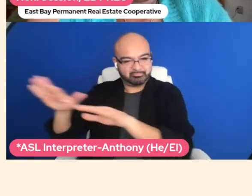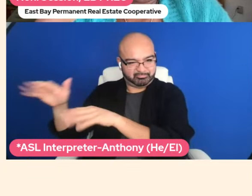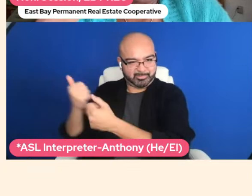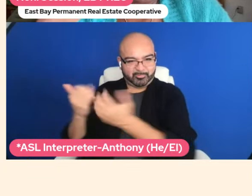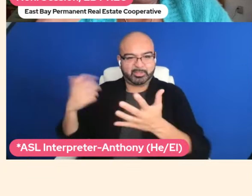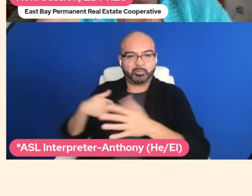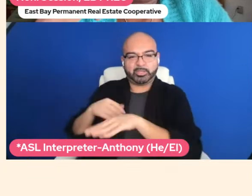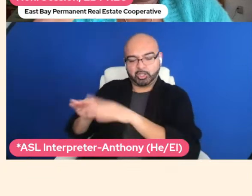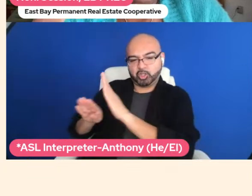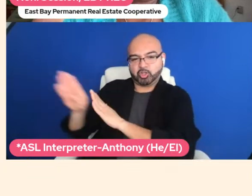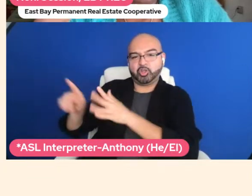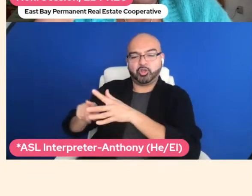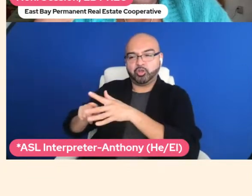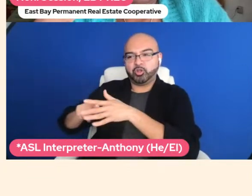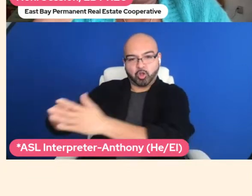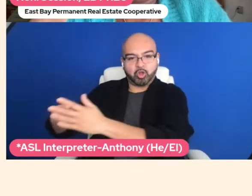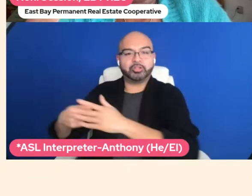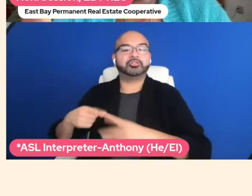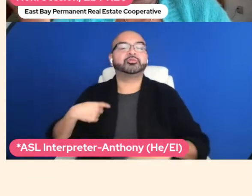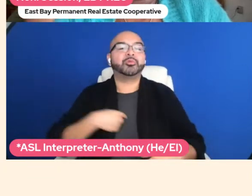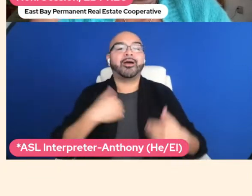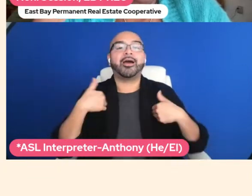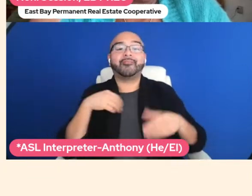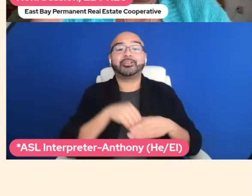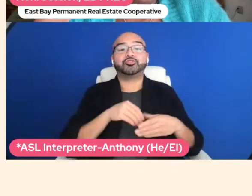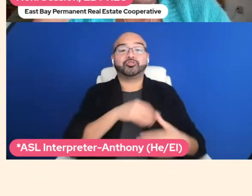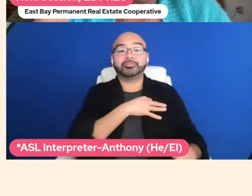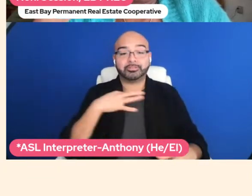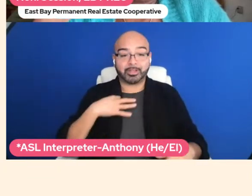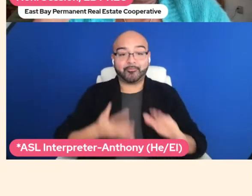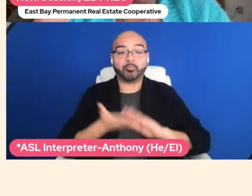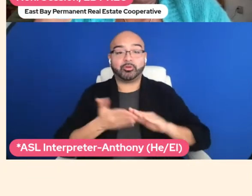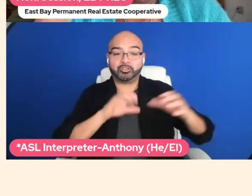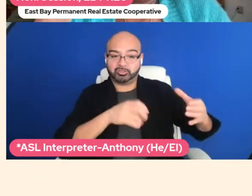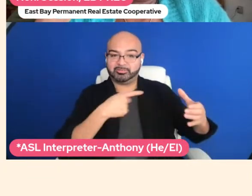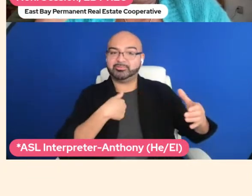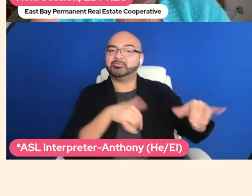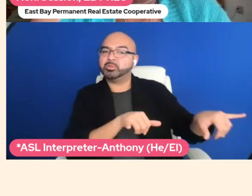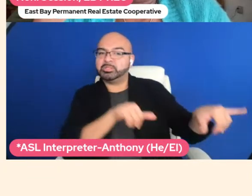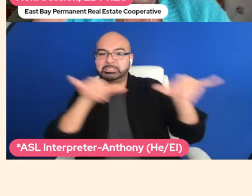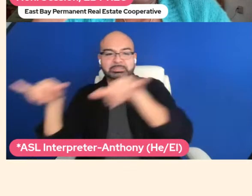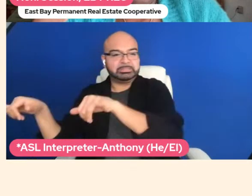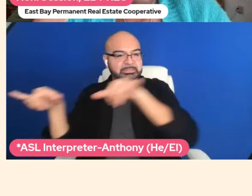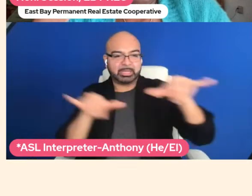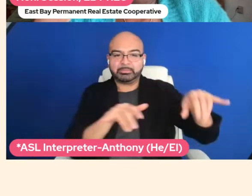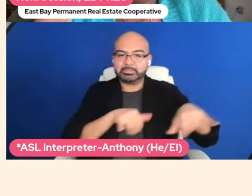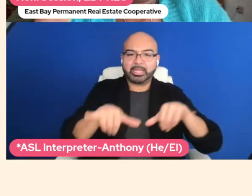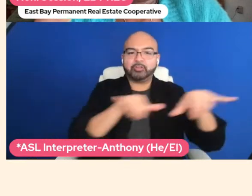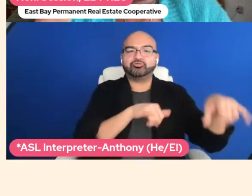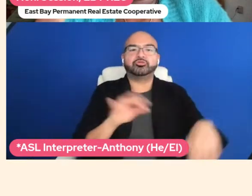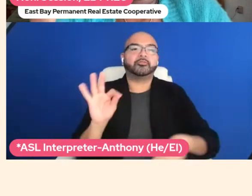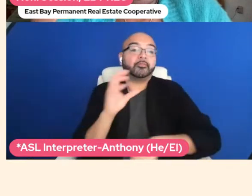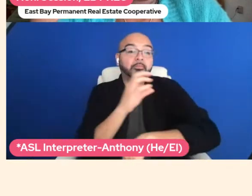our internal staff operations to the same standards of power sharing,